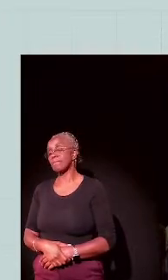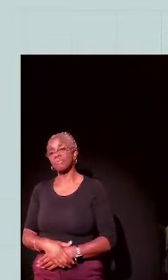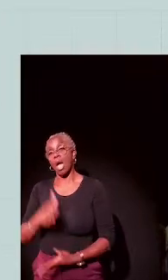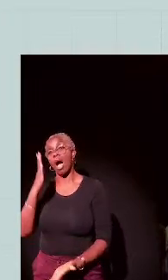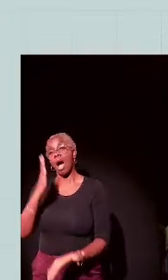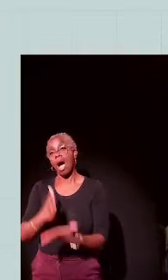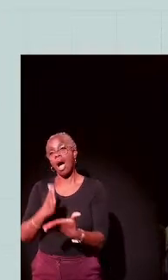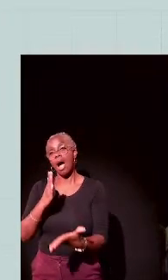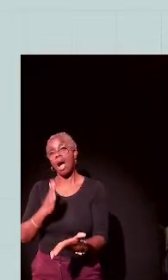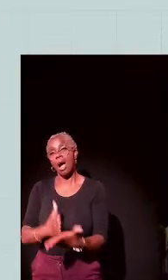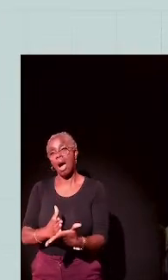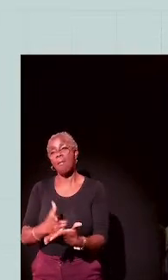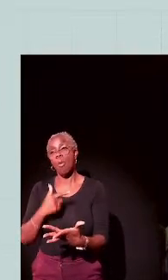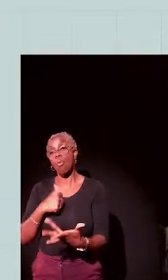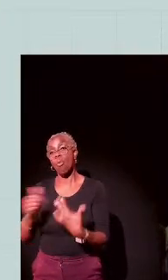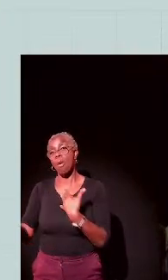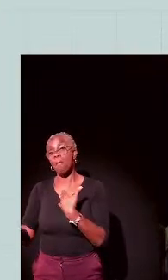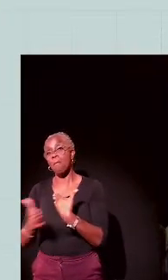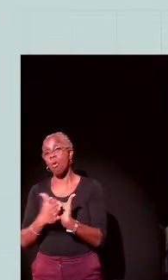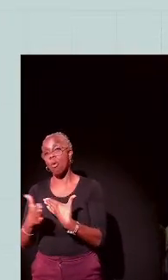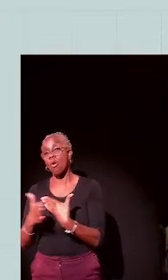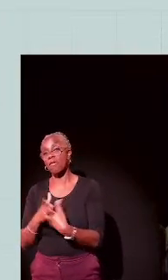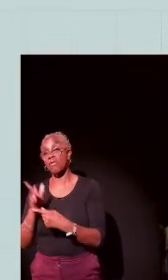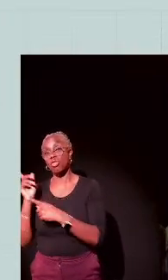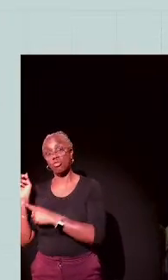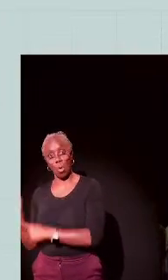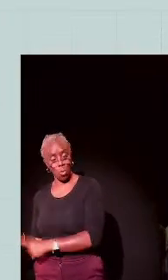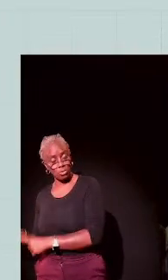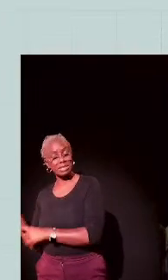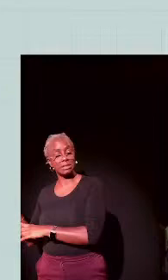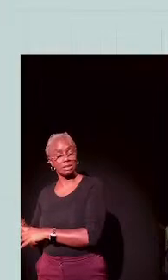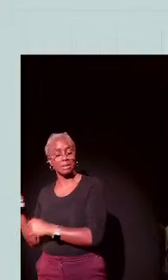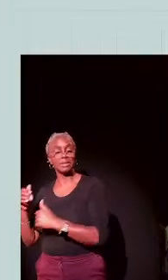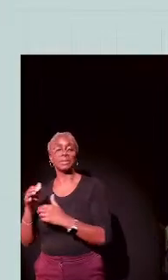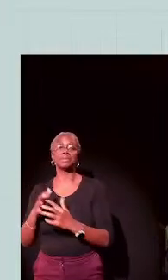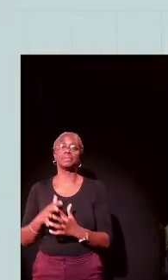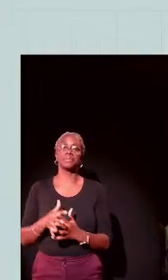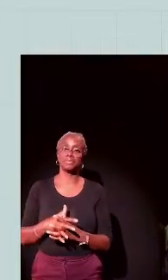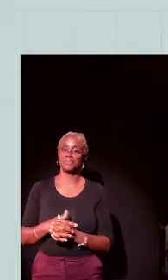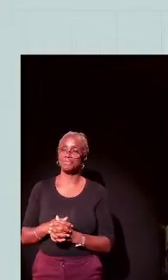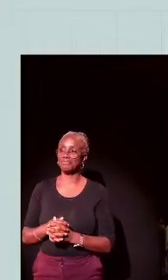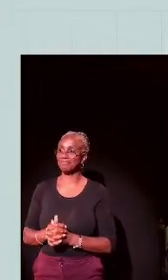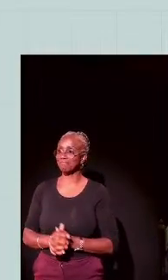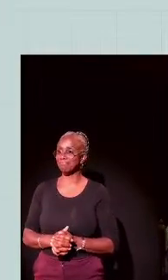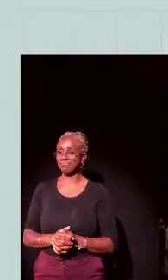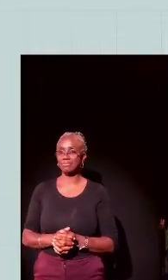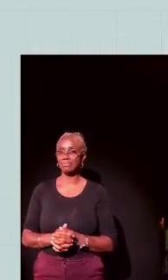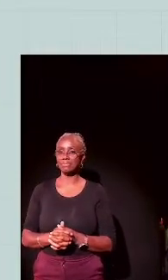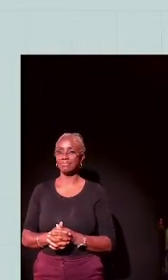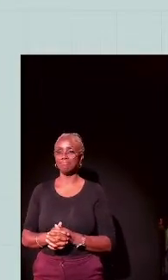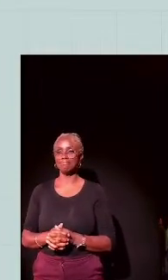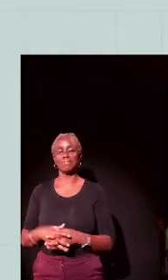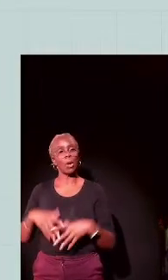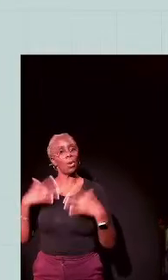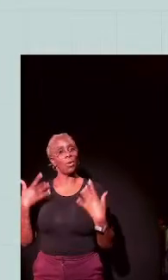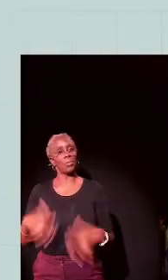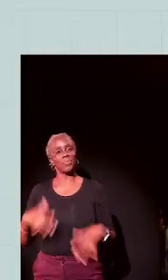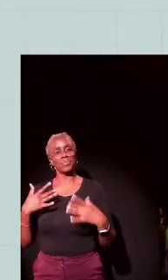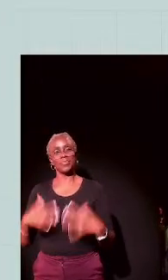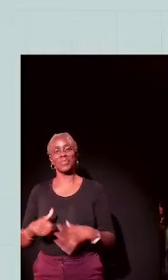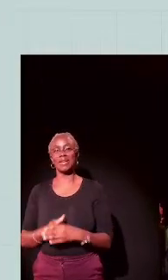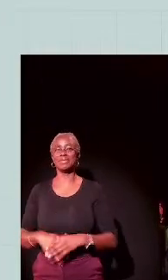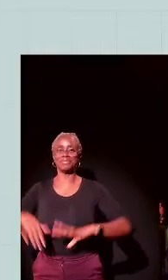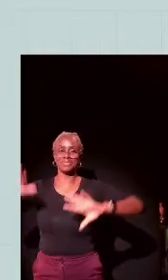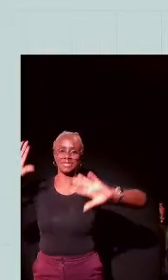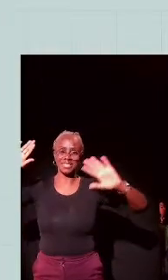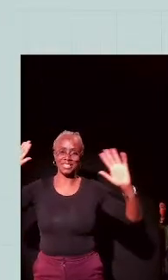is to kind of build more of these and build better ones of these. But yeah. Fabulous. Thanks, Hunaid. A round of